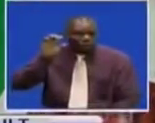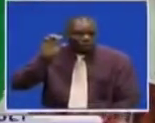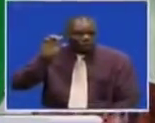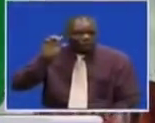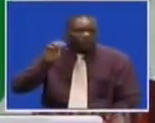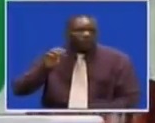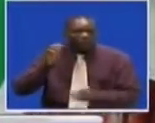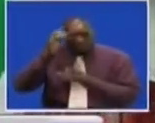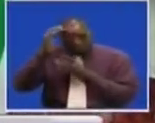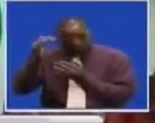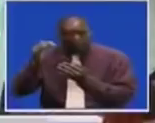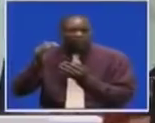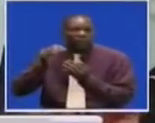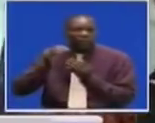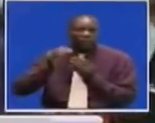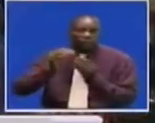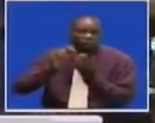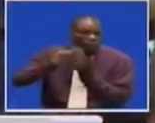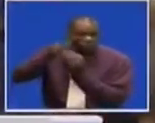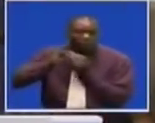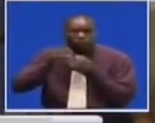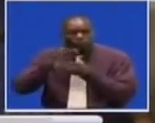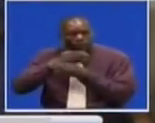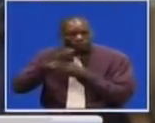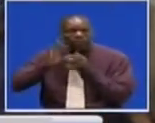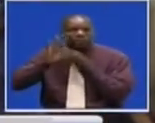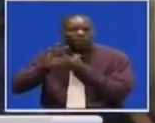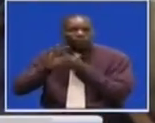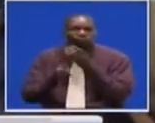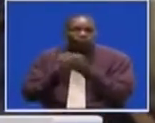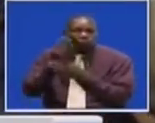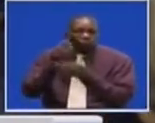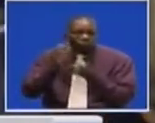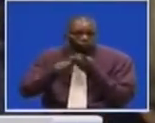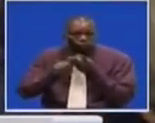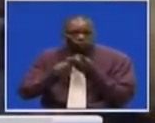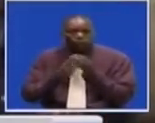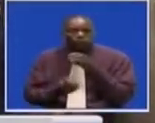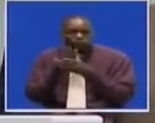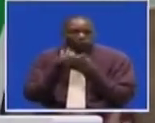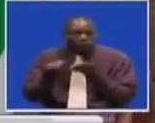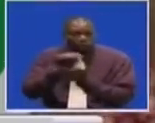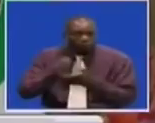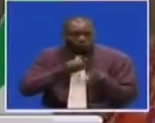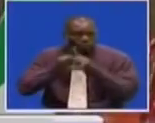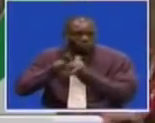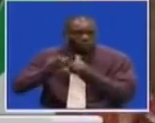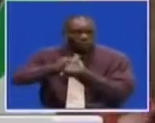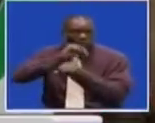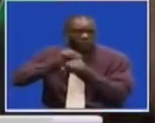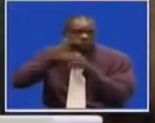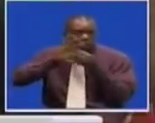the expo is expected to boost trade linkages and spur economic growth. Meanwhile, Expo National